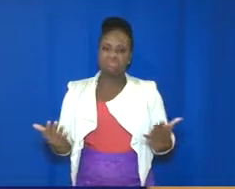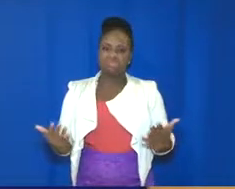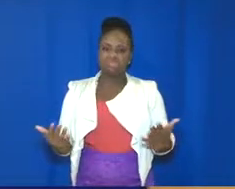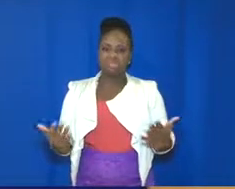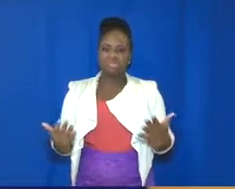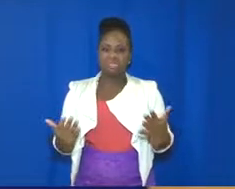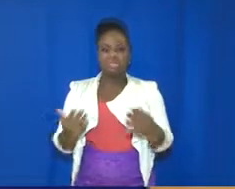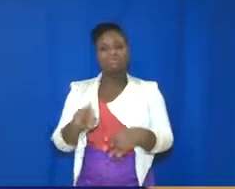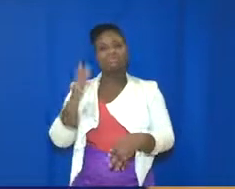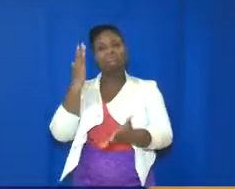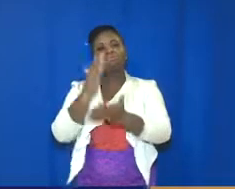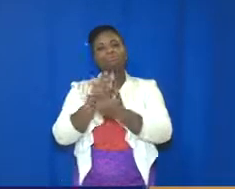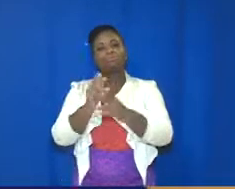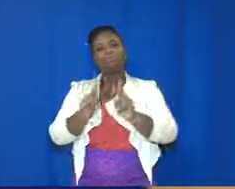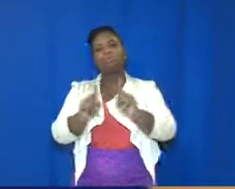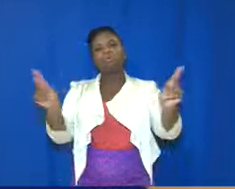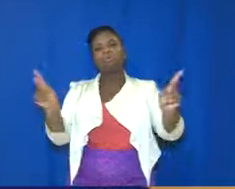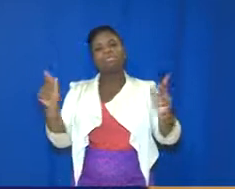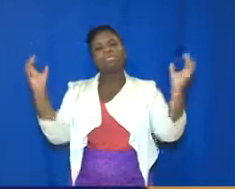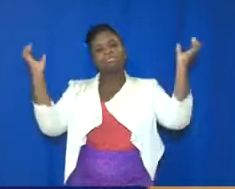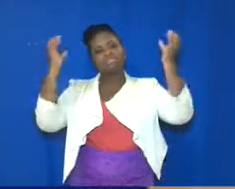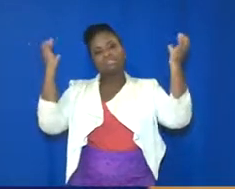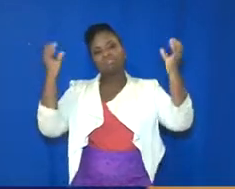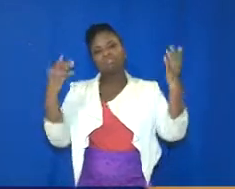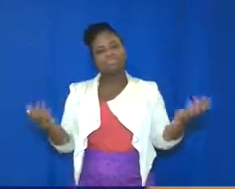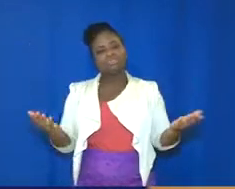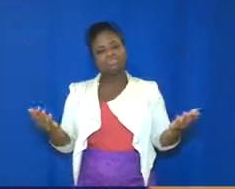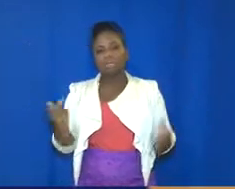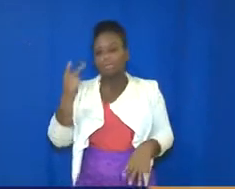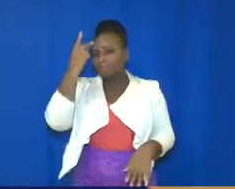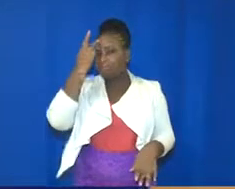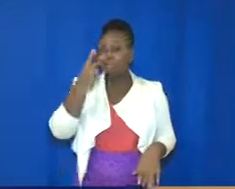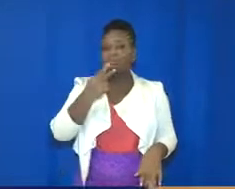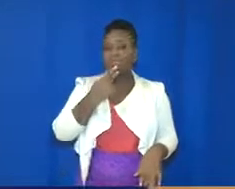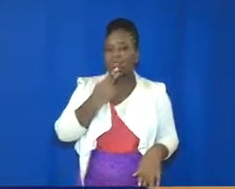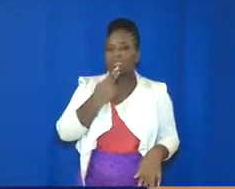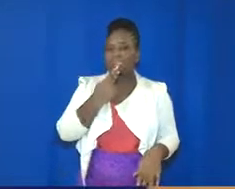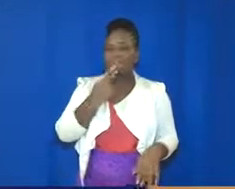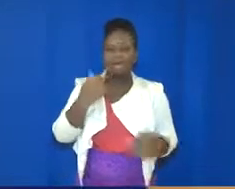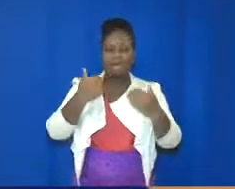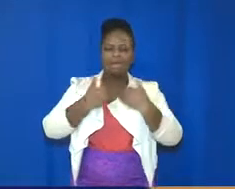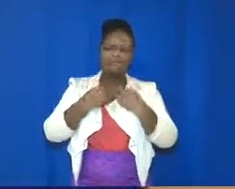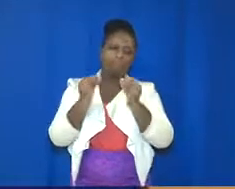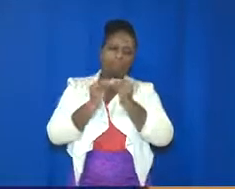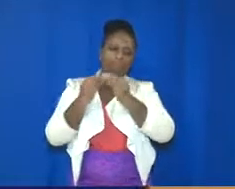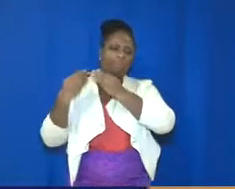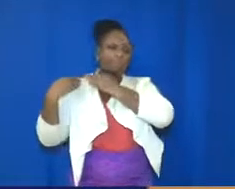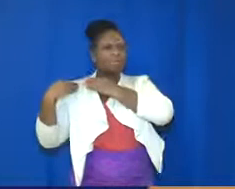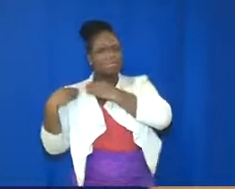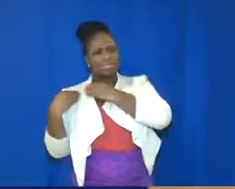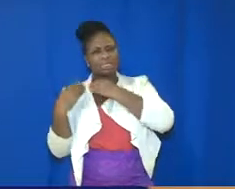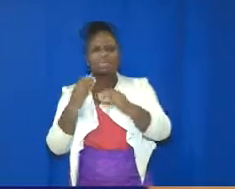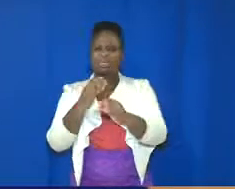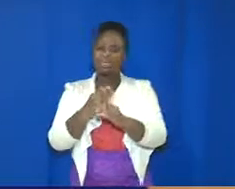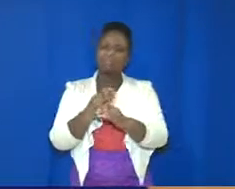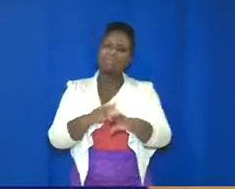and foregoing the public celebration of the Eid. Parents are having to bear the extra burden of